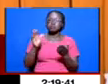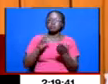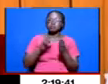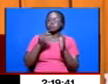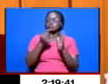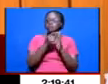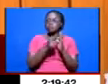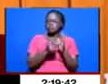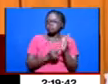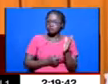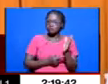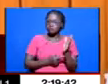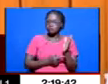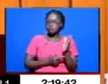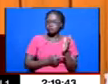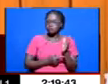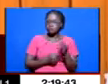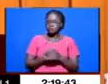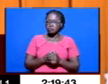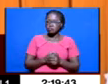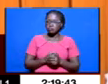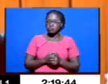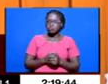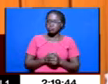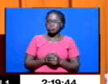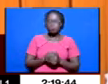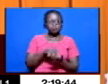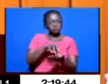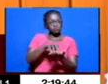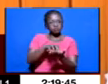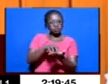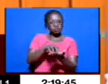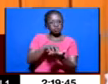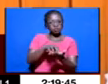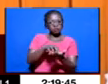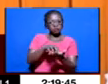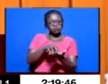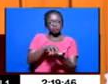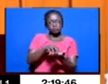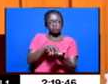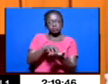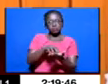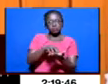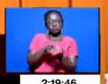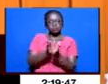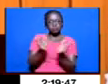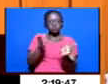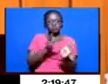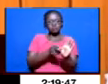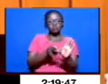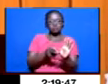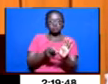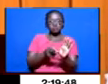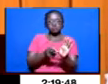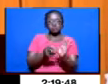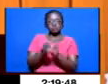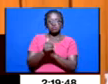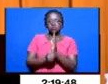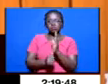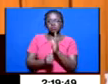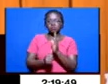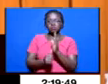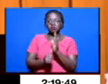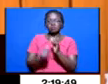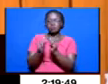the place of public, issue number 5, the place of public participation under Article